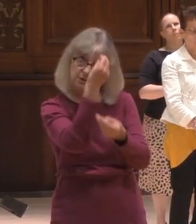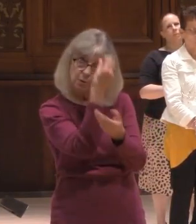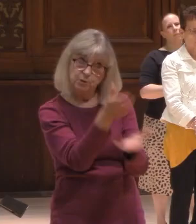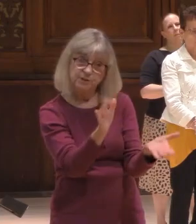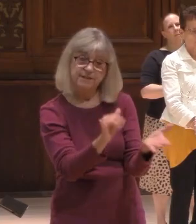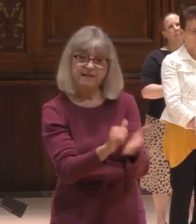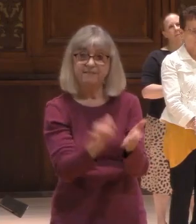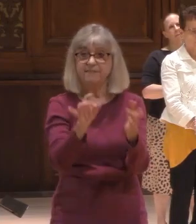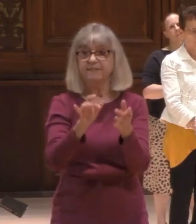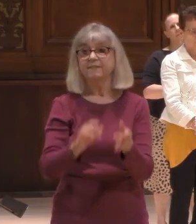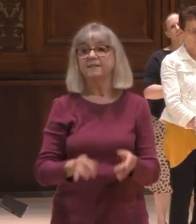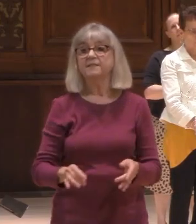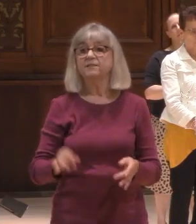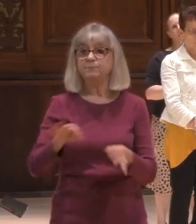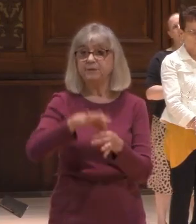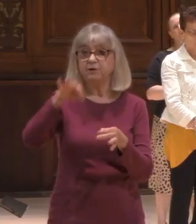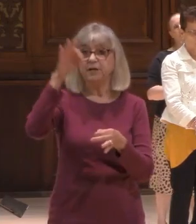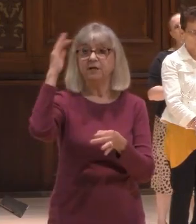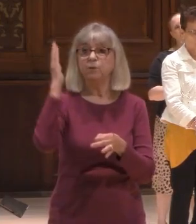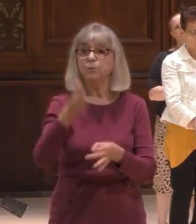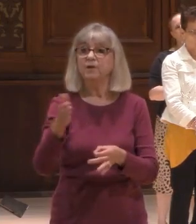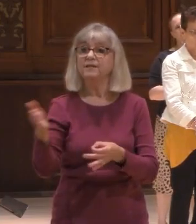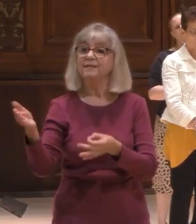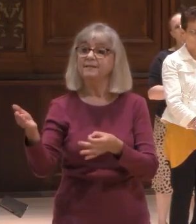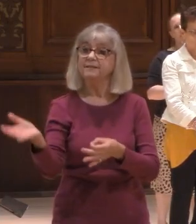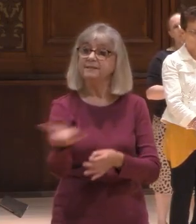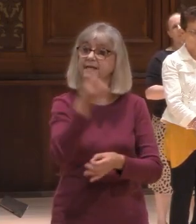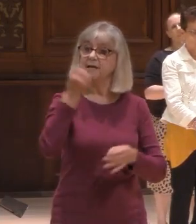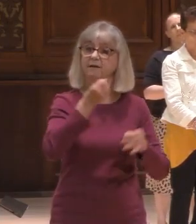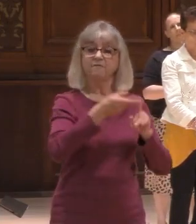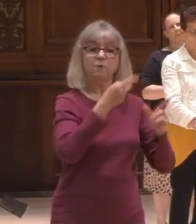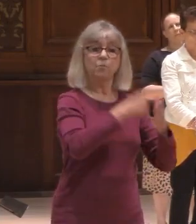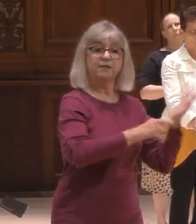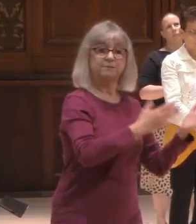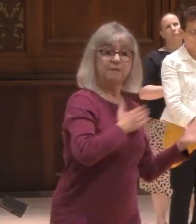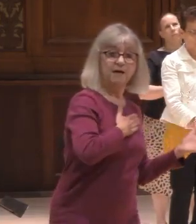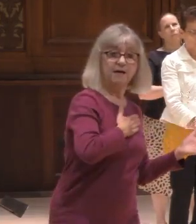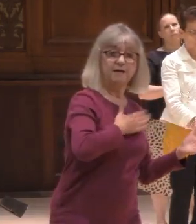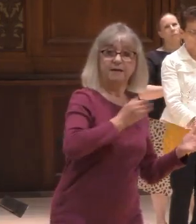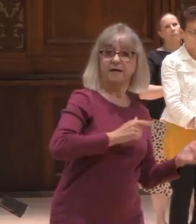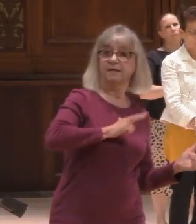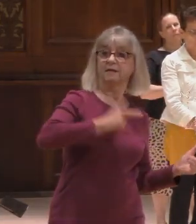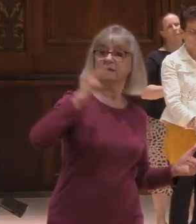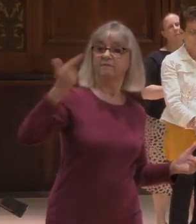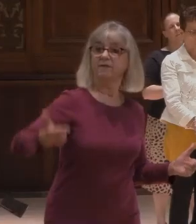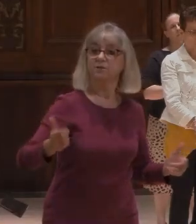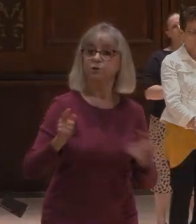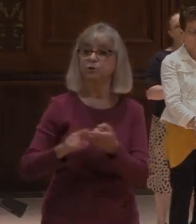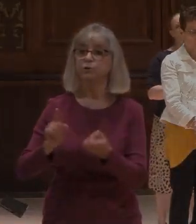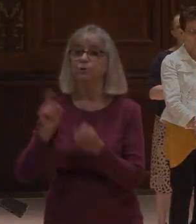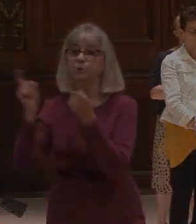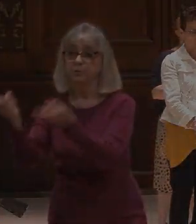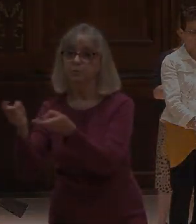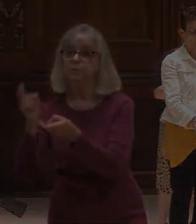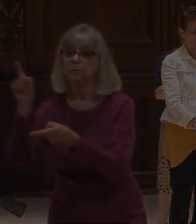the Spirit will take from what is mine and declare it to you, the gospel of the Lord.